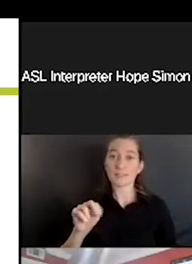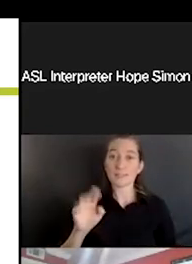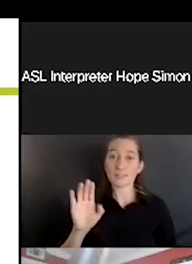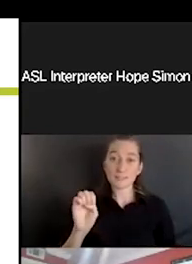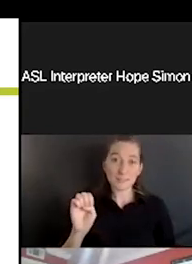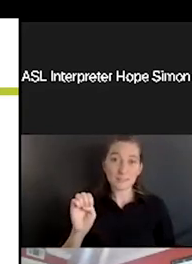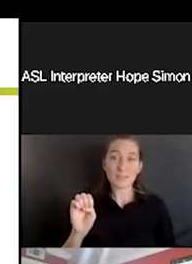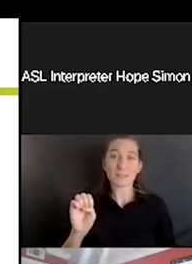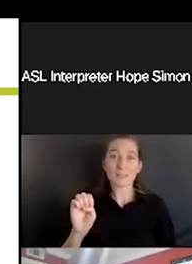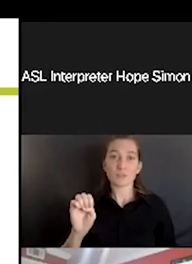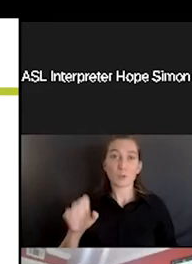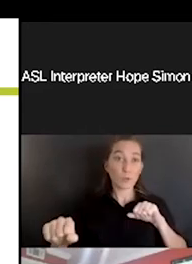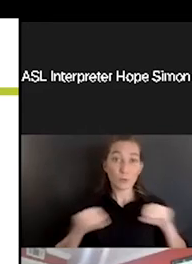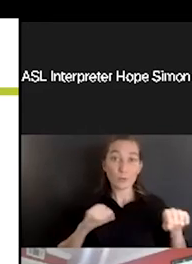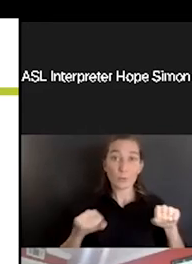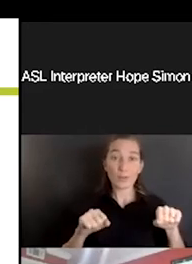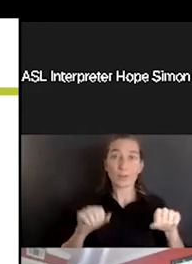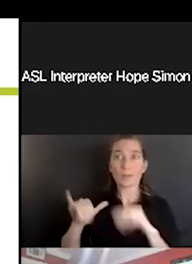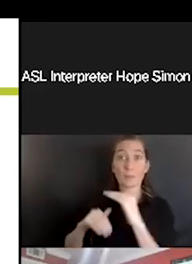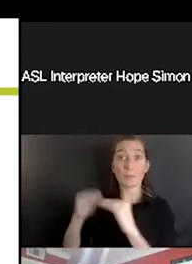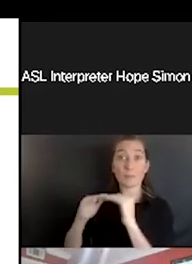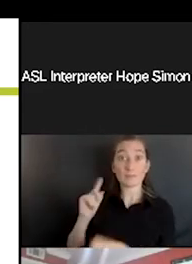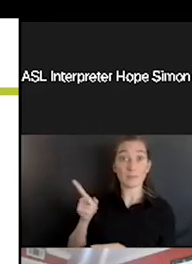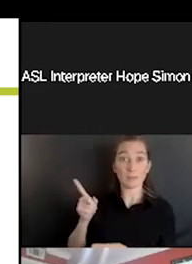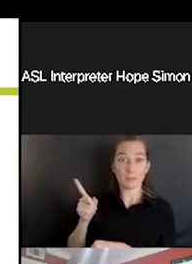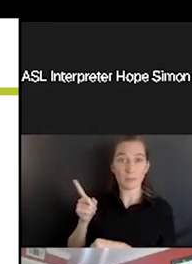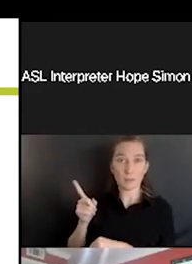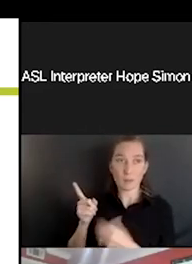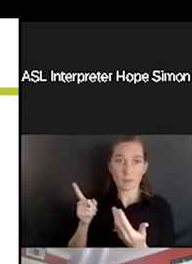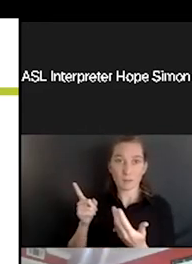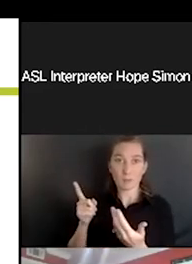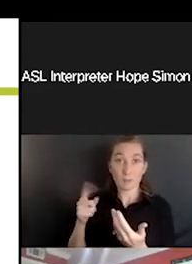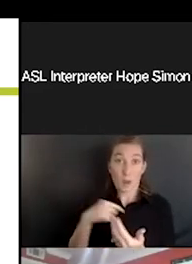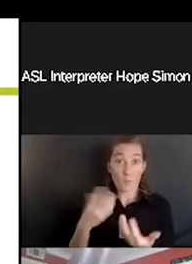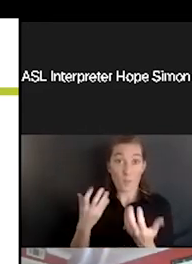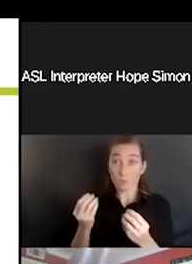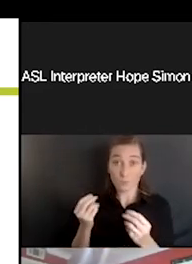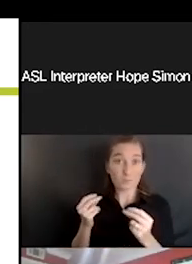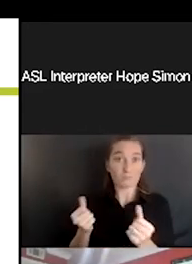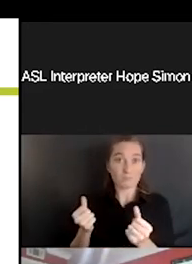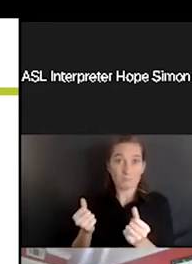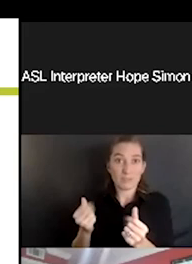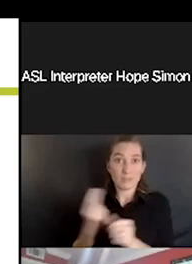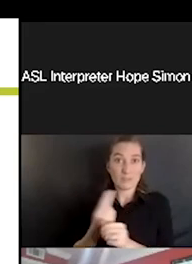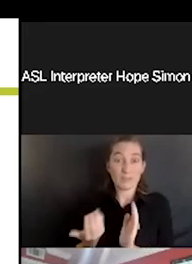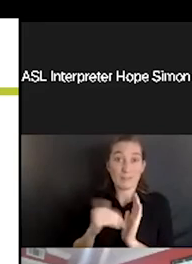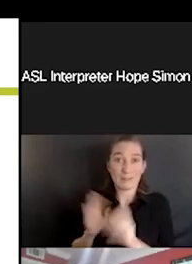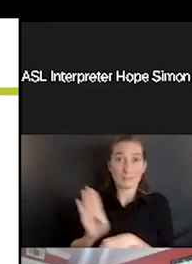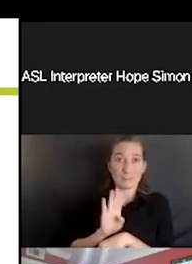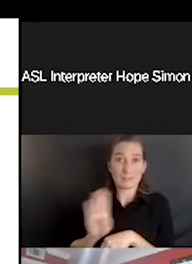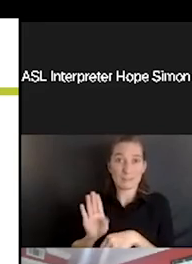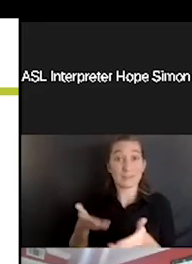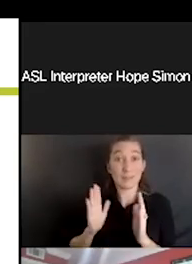get back in that building and use it for its intended purpose? And one of the problems with these steel buildings is